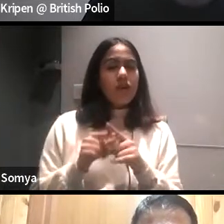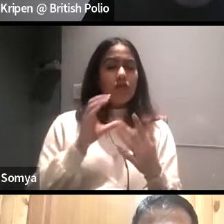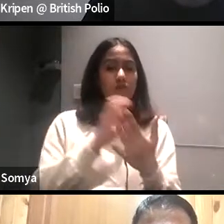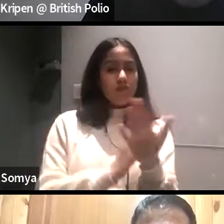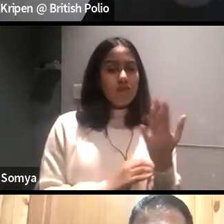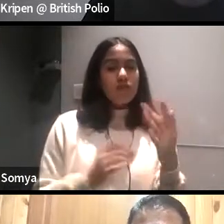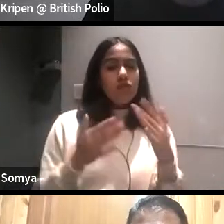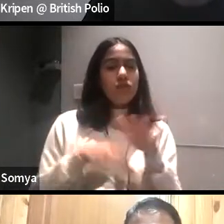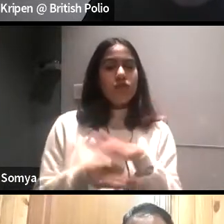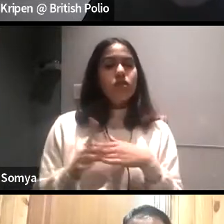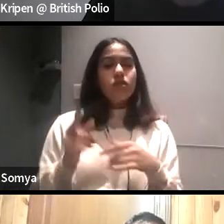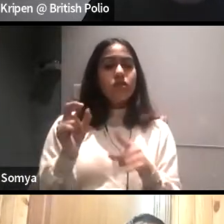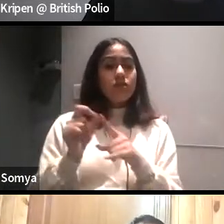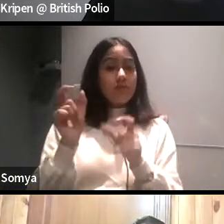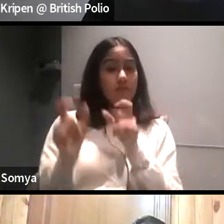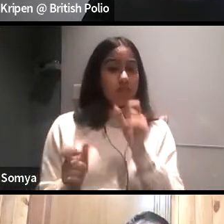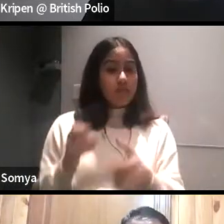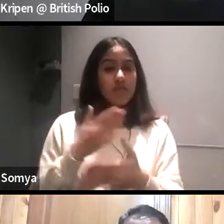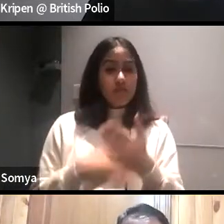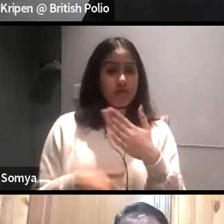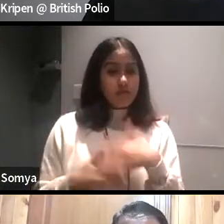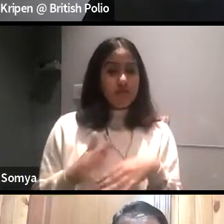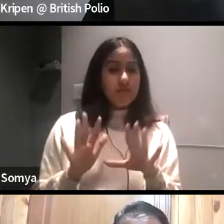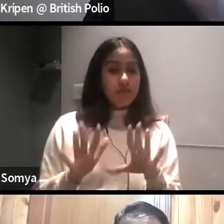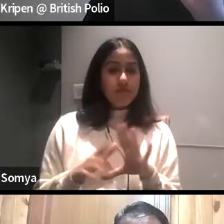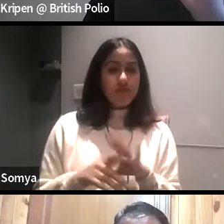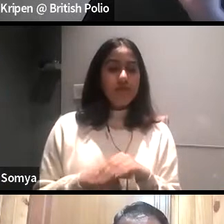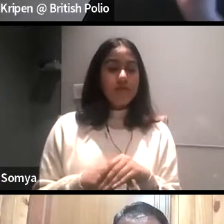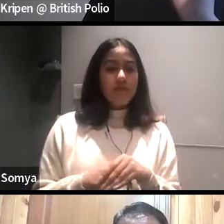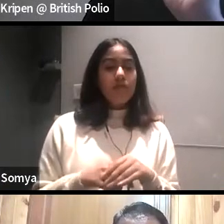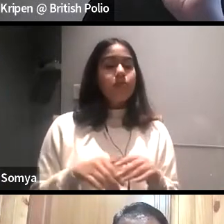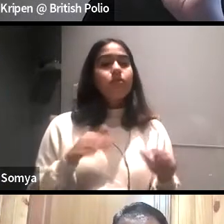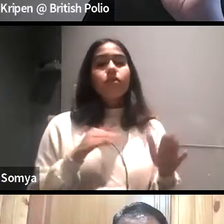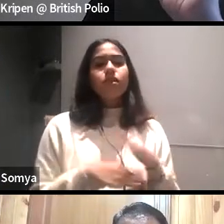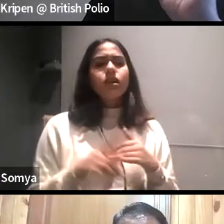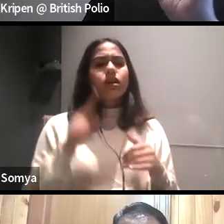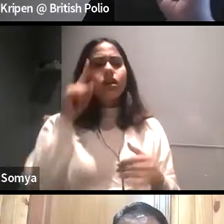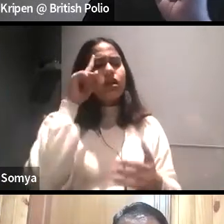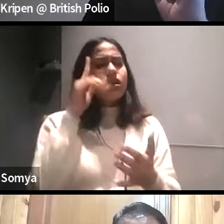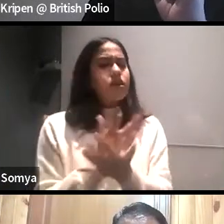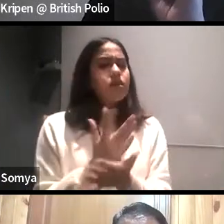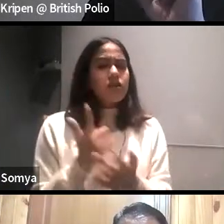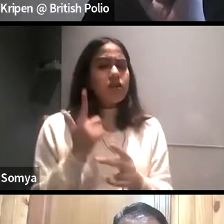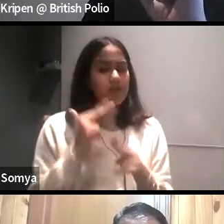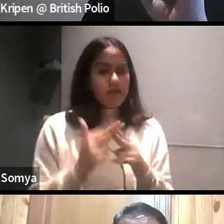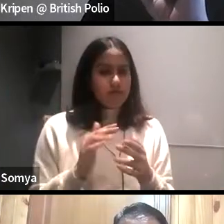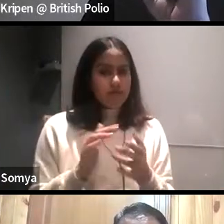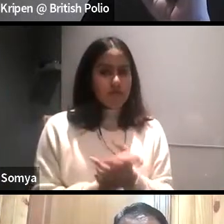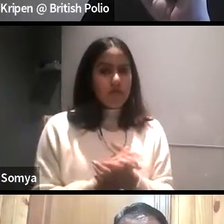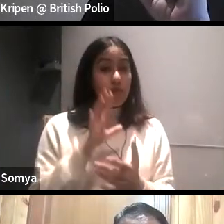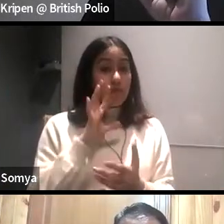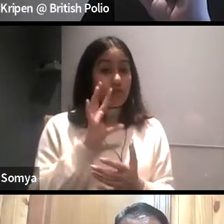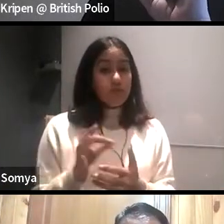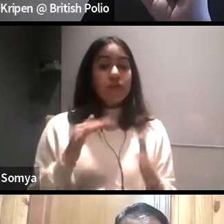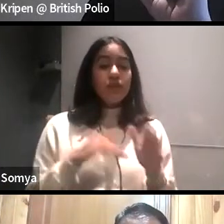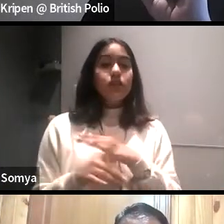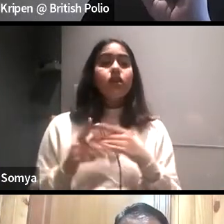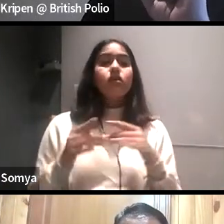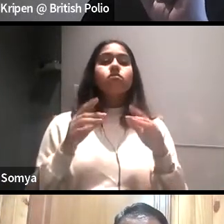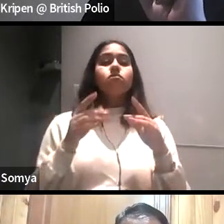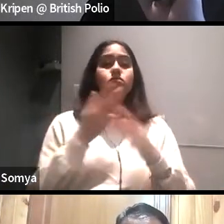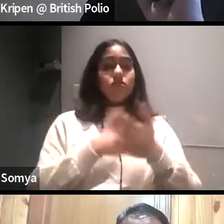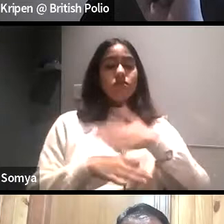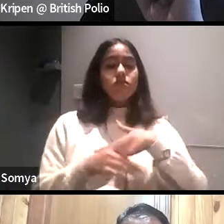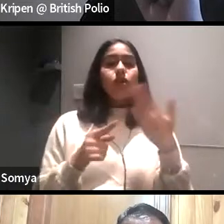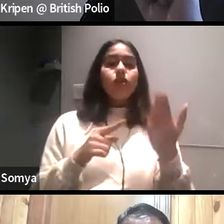for people with disabilities or for women. And she decided that actually her disability was something that